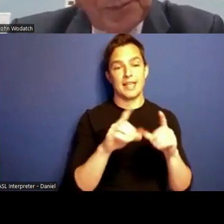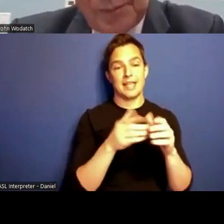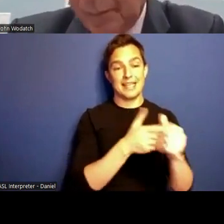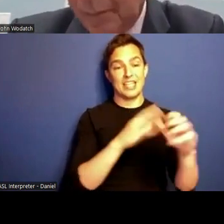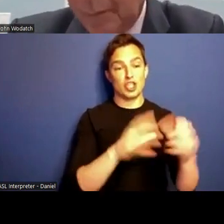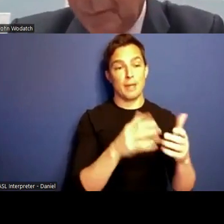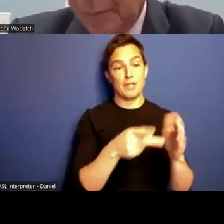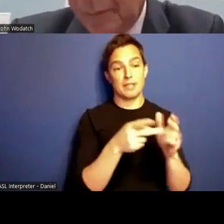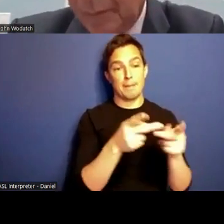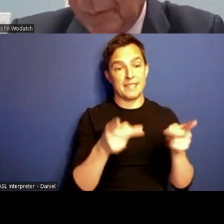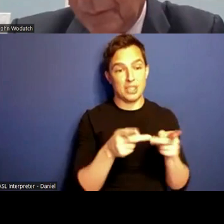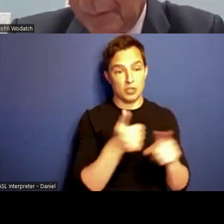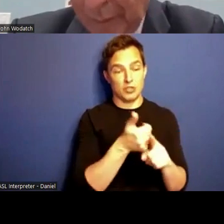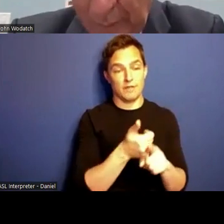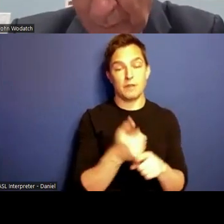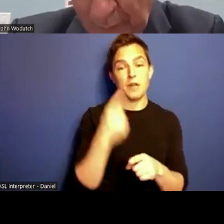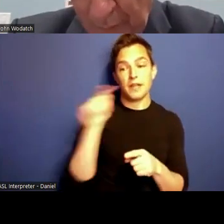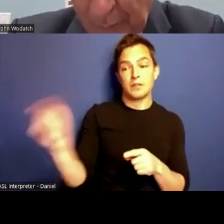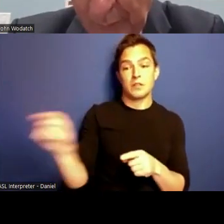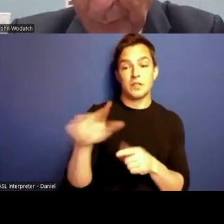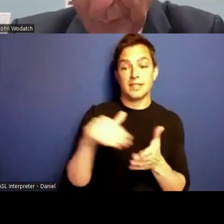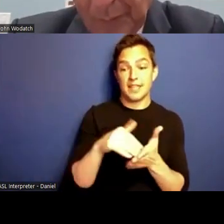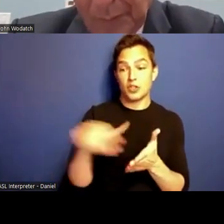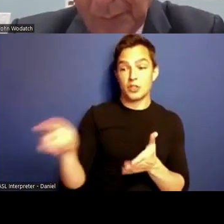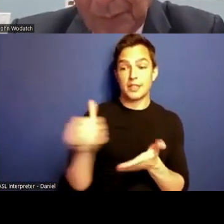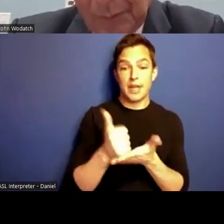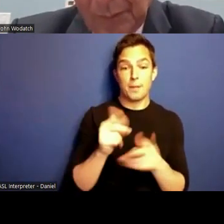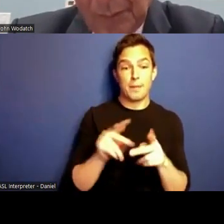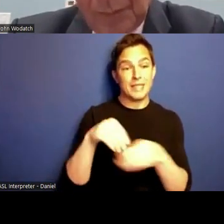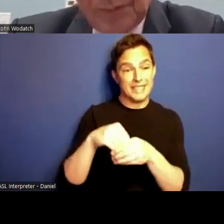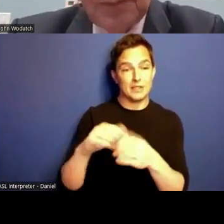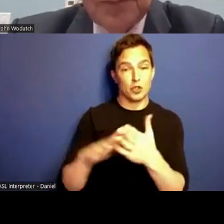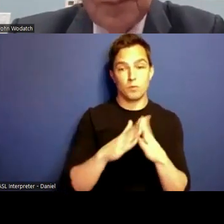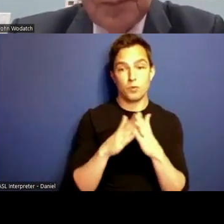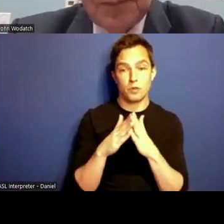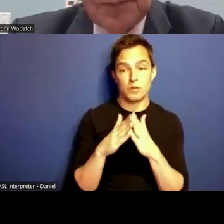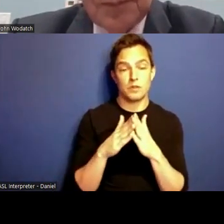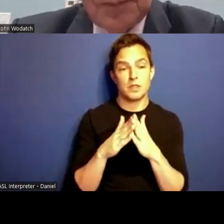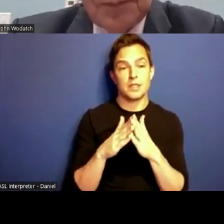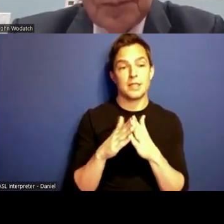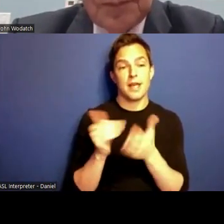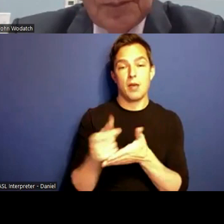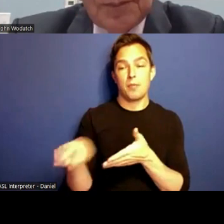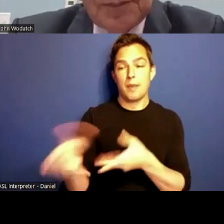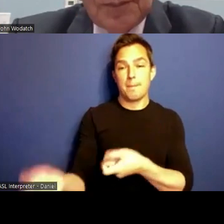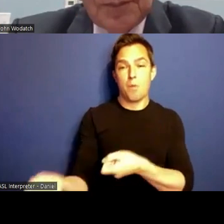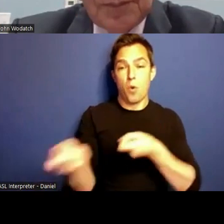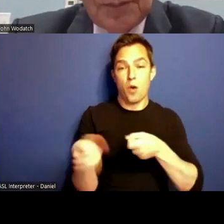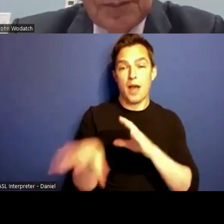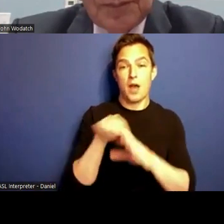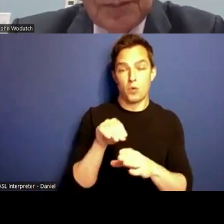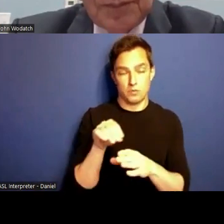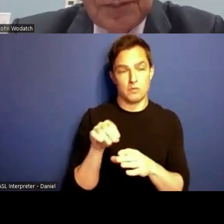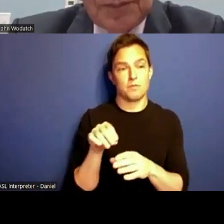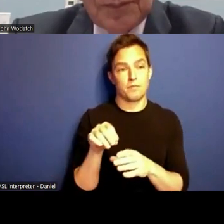today. I think the centers can help people in communities pull themselves out and put